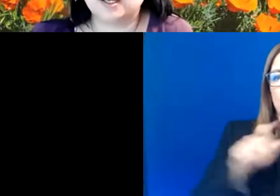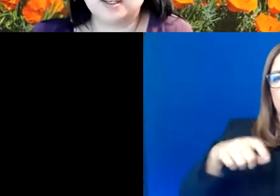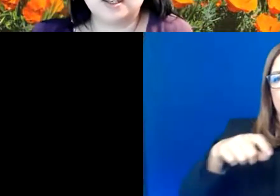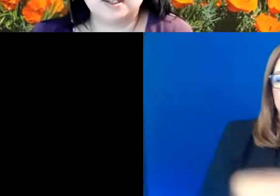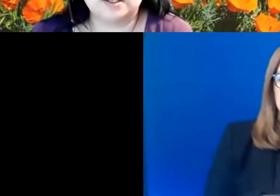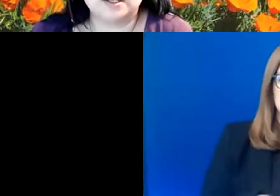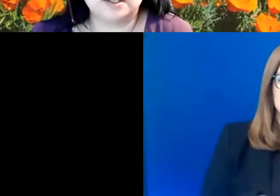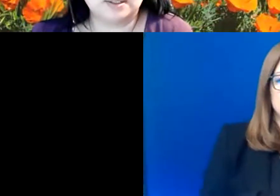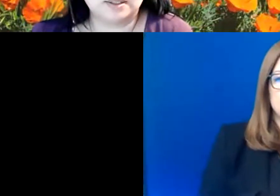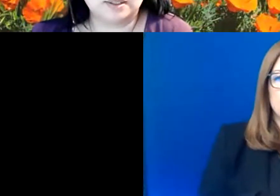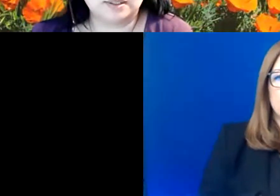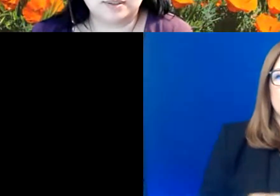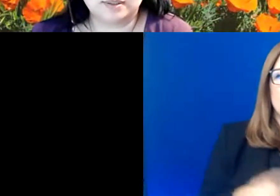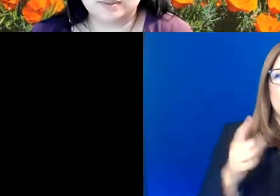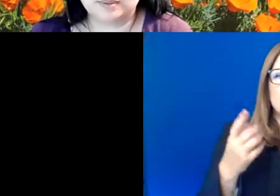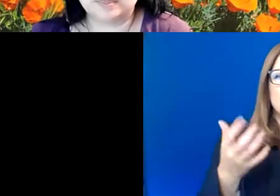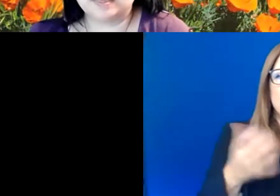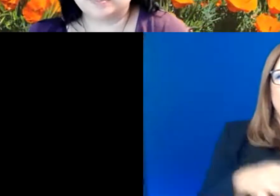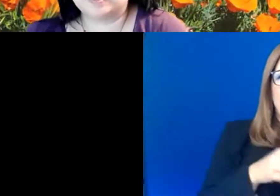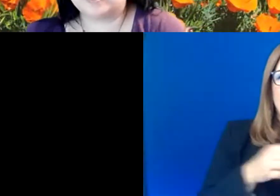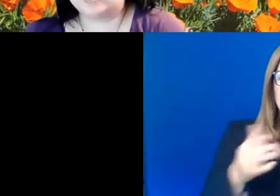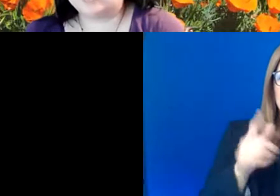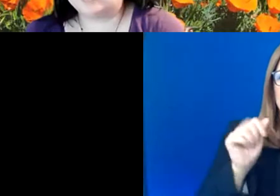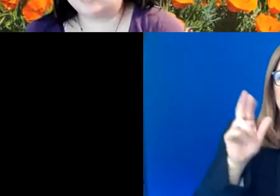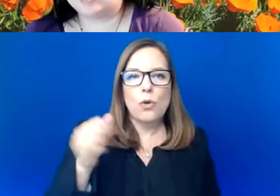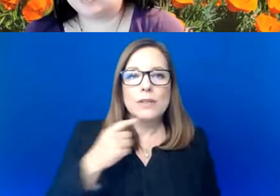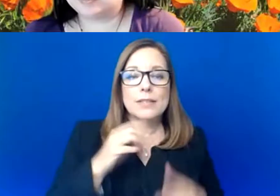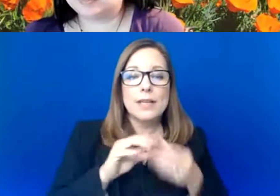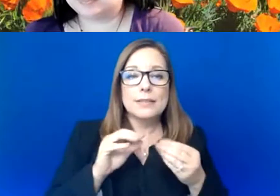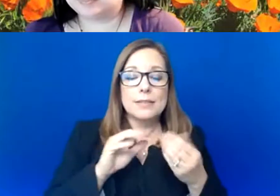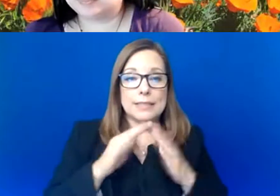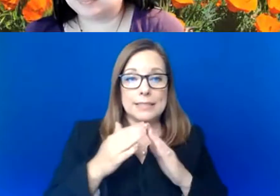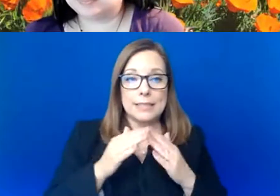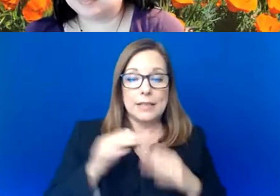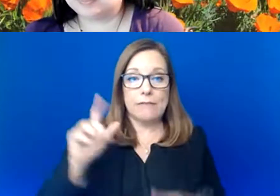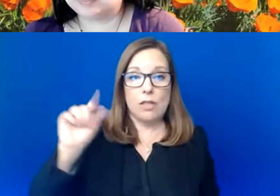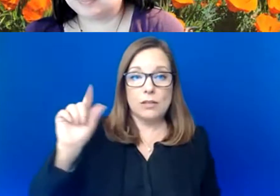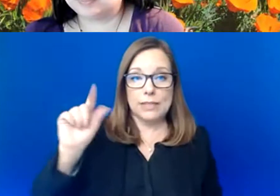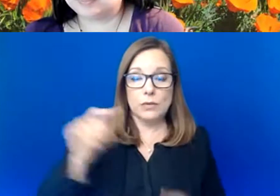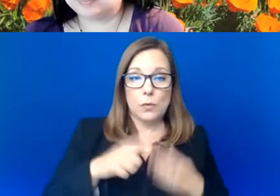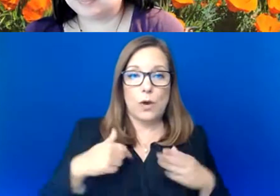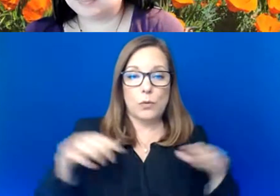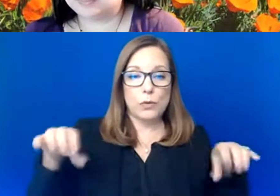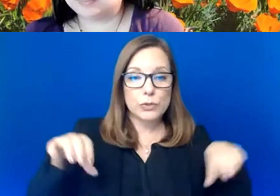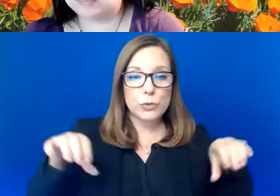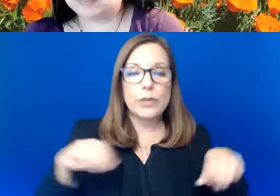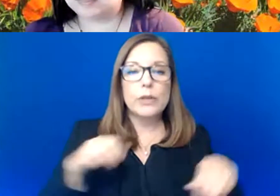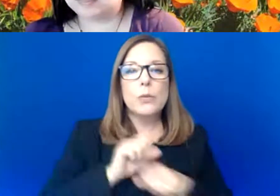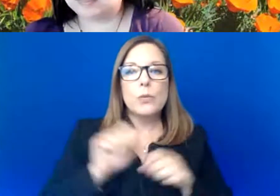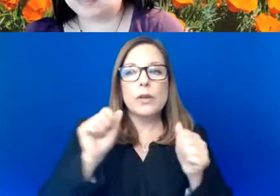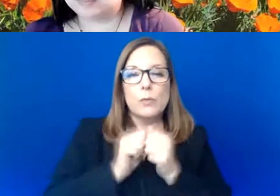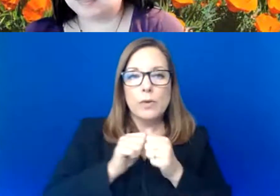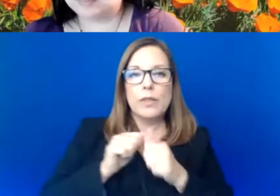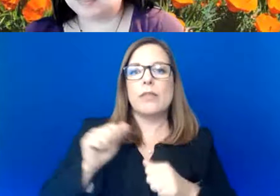I just want to add one of the things that we're doing in Los Angeles, the city of Los Angeles in particular, is that we're actually working with our housing department,